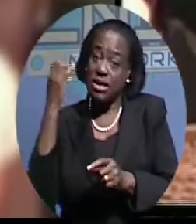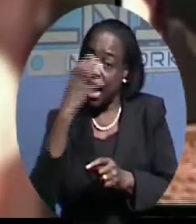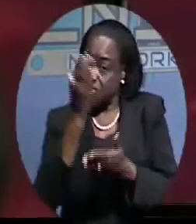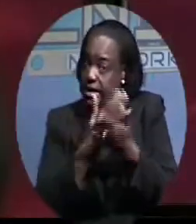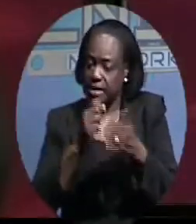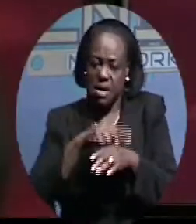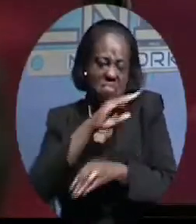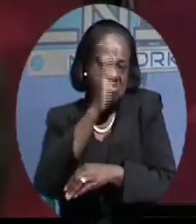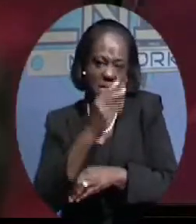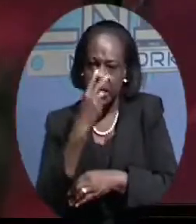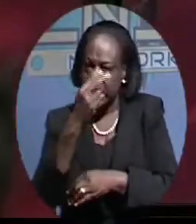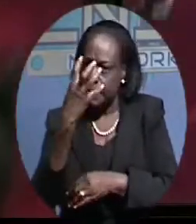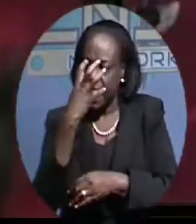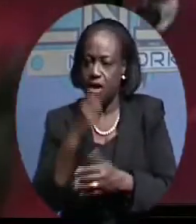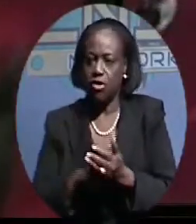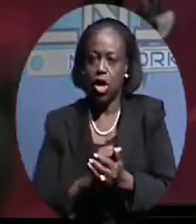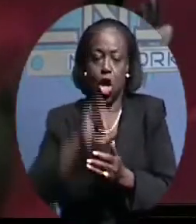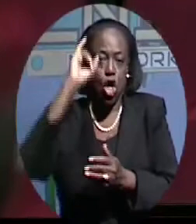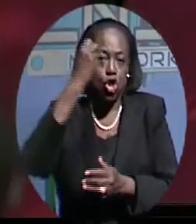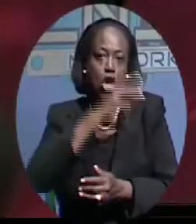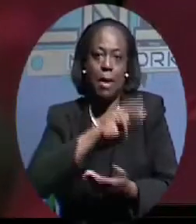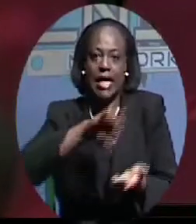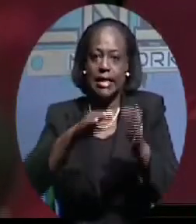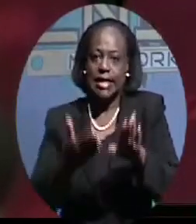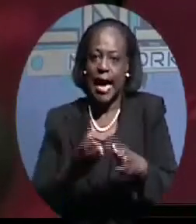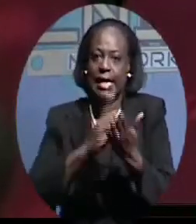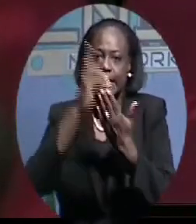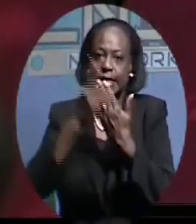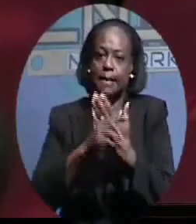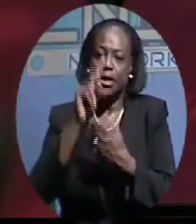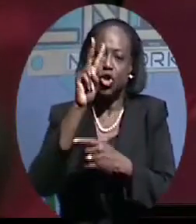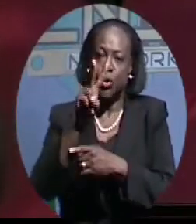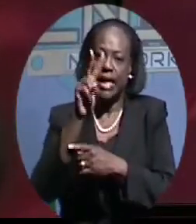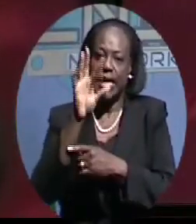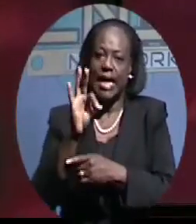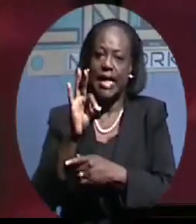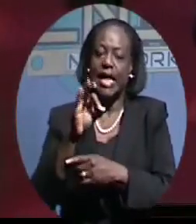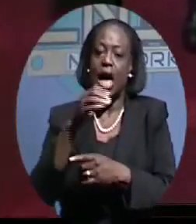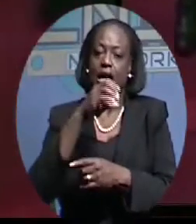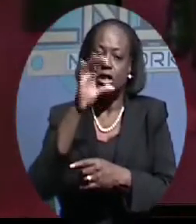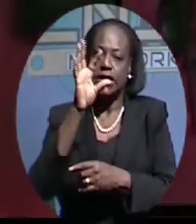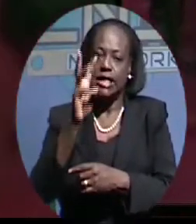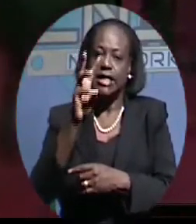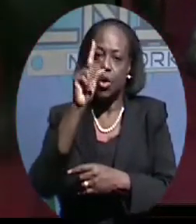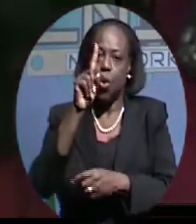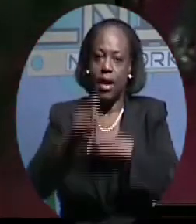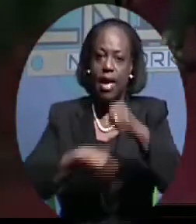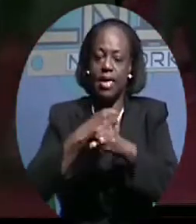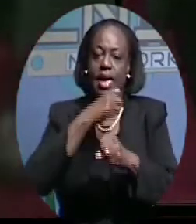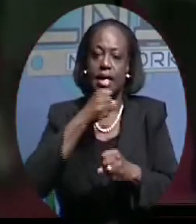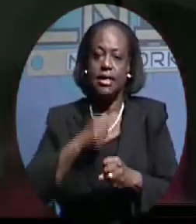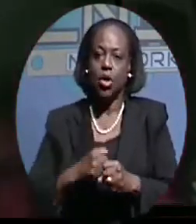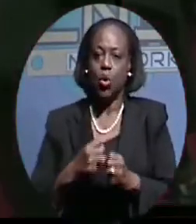angry. John Martin died on December 29th at the age of 61. Megan Shepherd, CNN Network News.